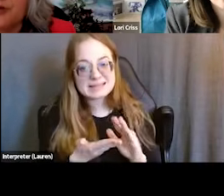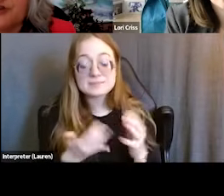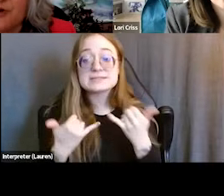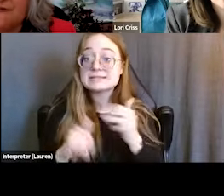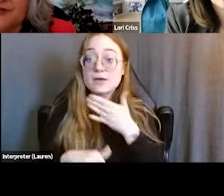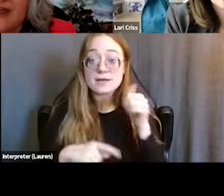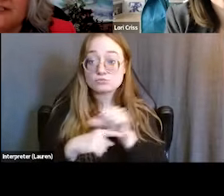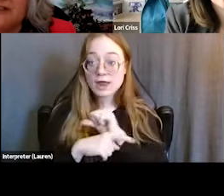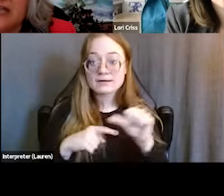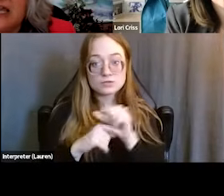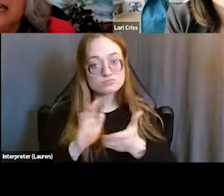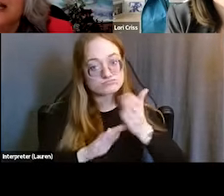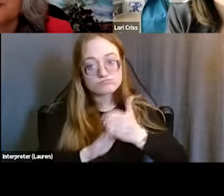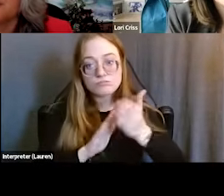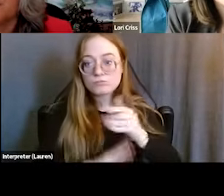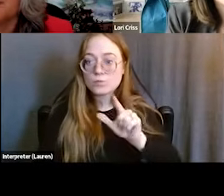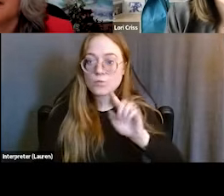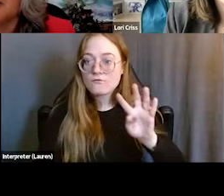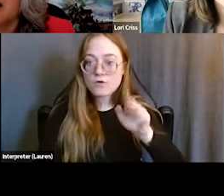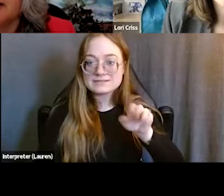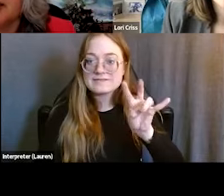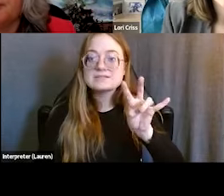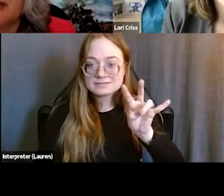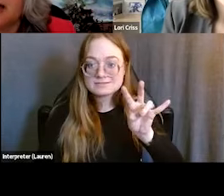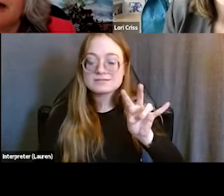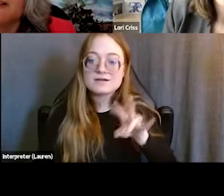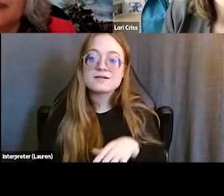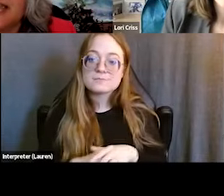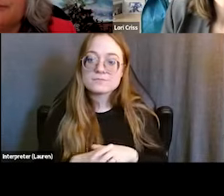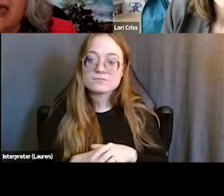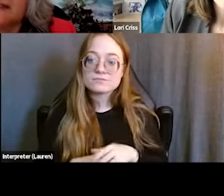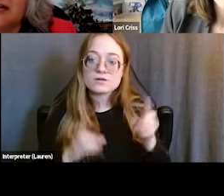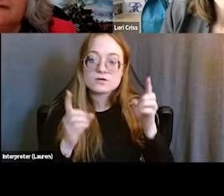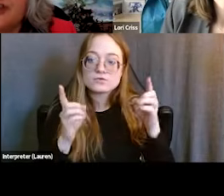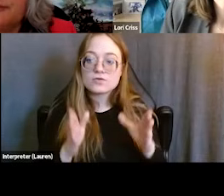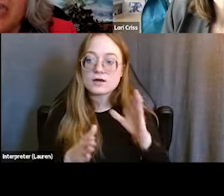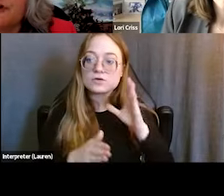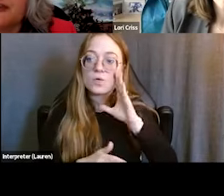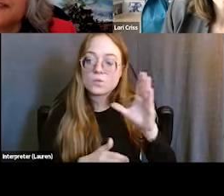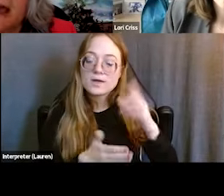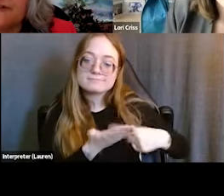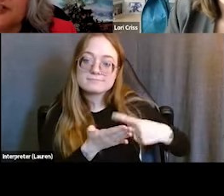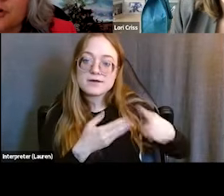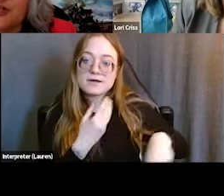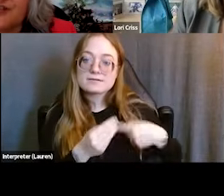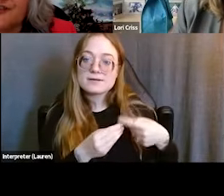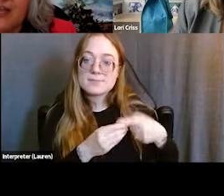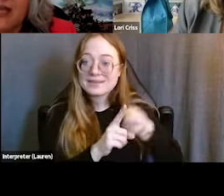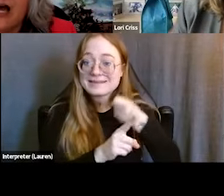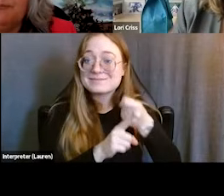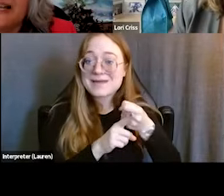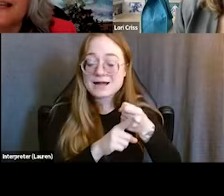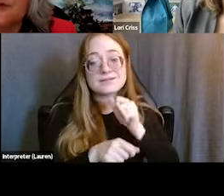to operate 24/7. And I know Director Chris is going to talk in a little bit about some of the impact of the behavioral health staffing